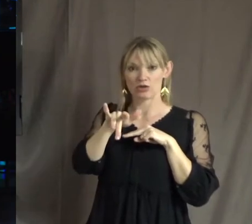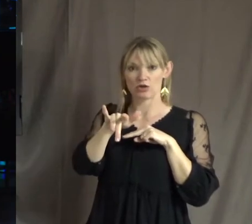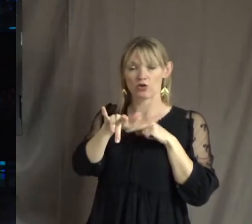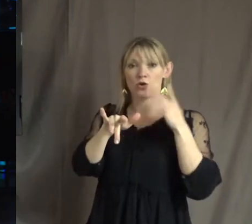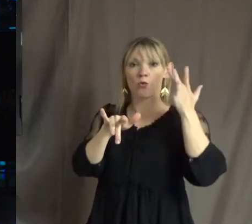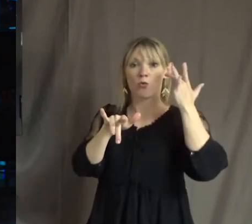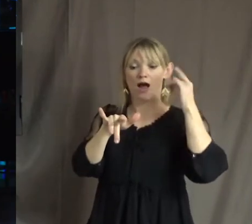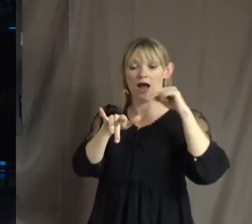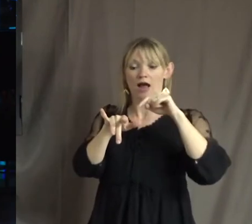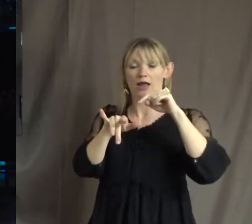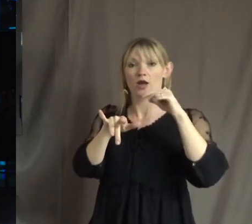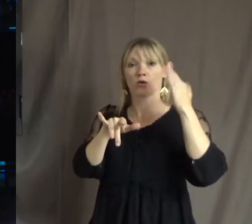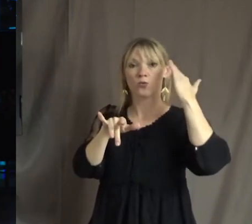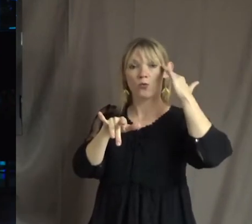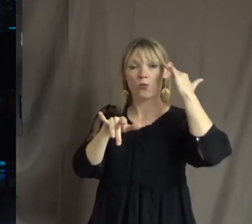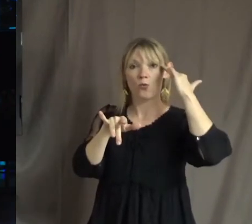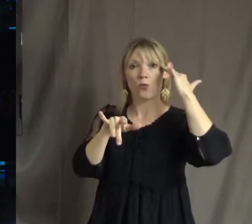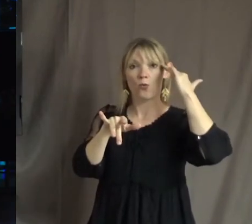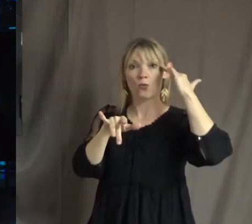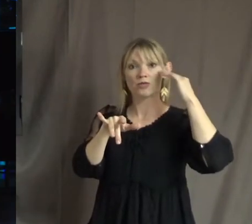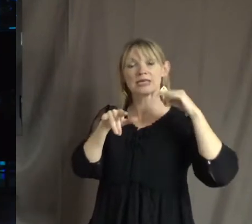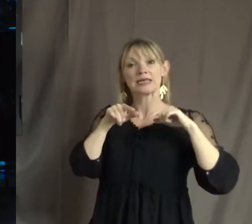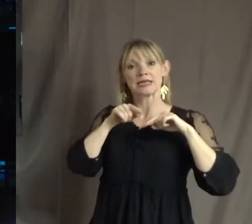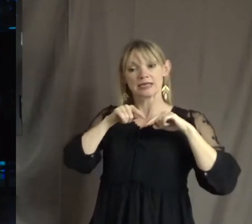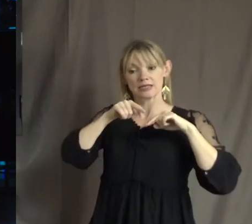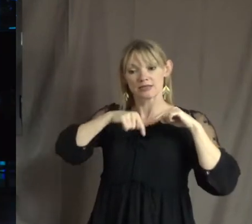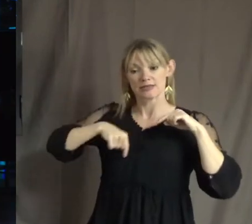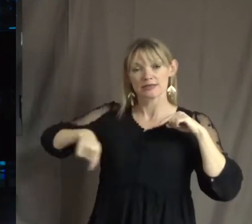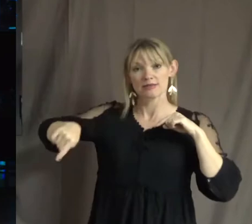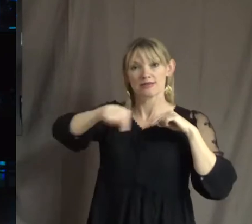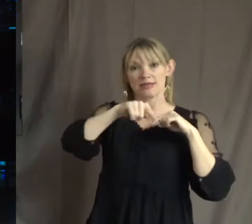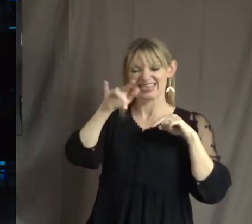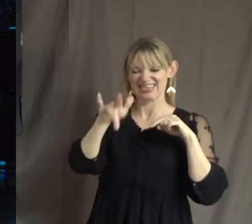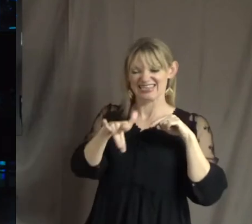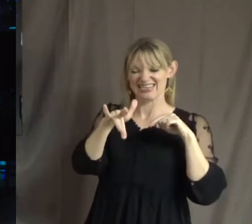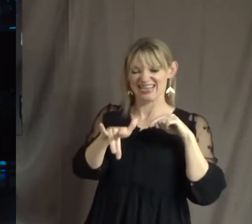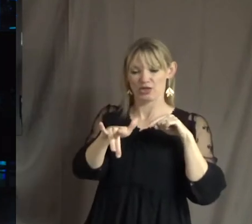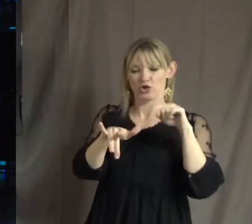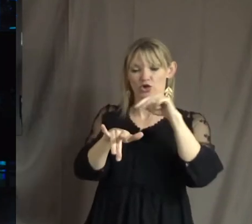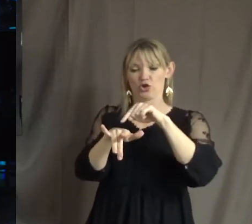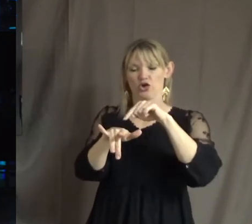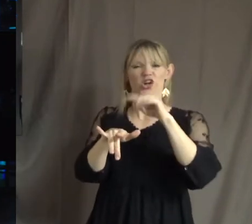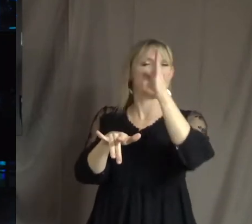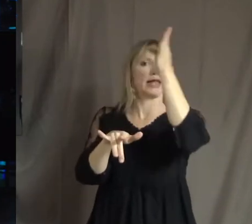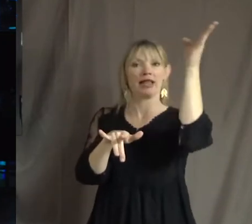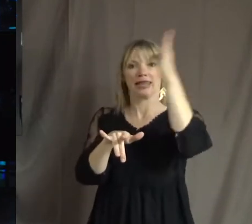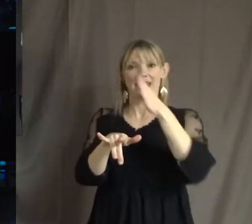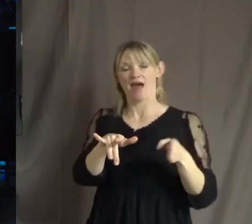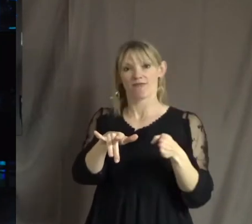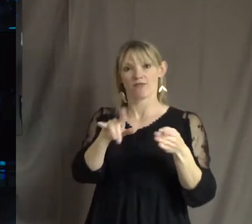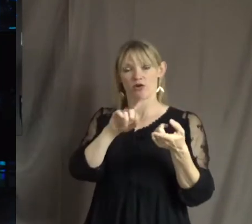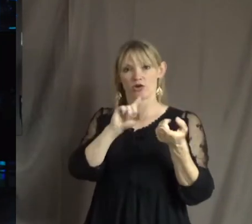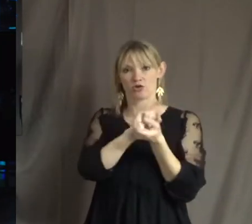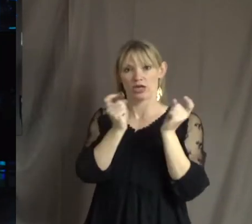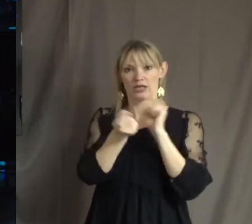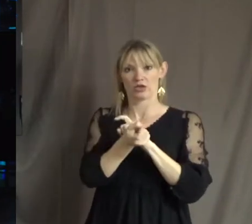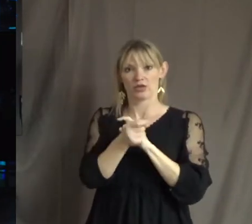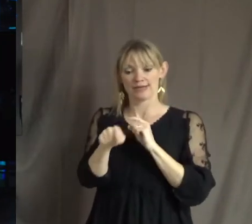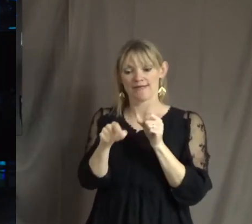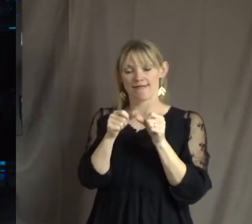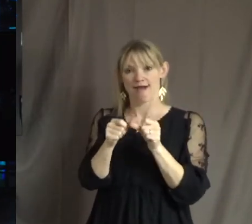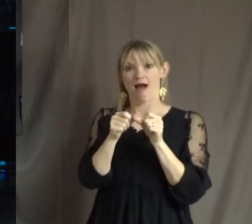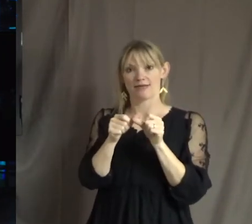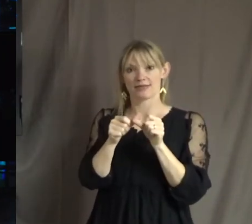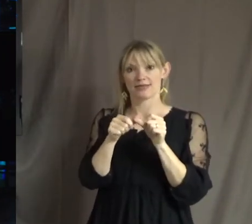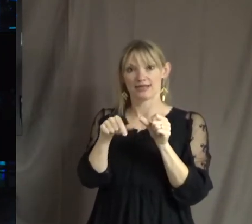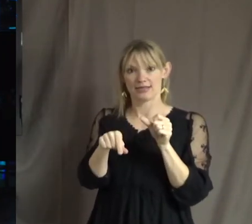knows. So the center represents that which never changes, that which is constant,